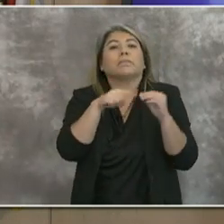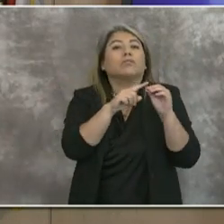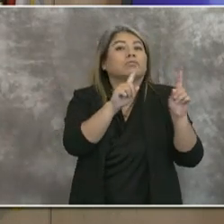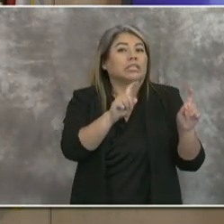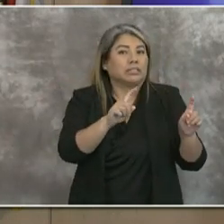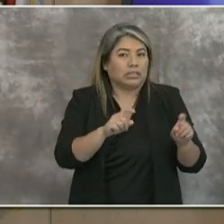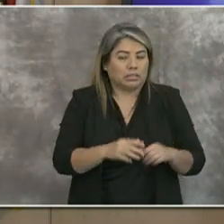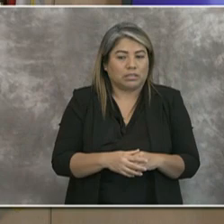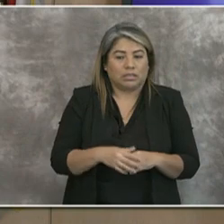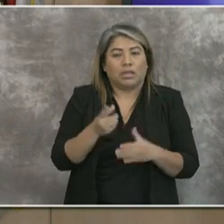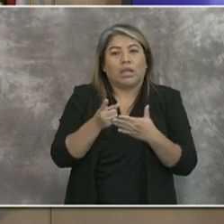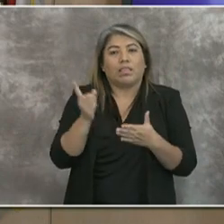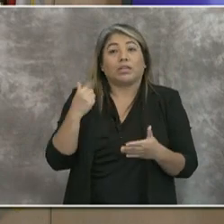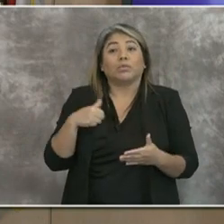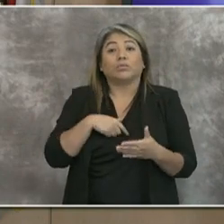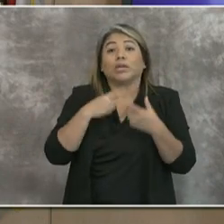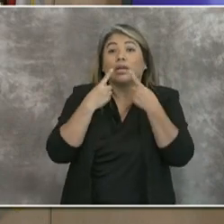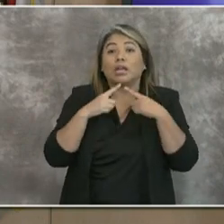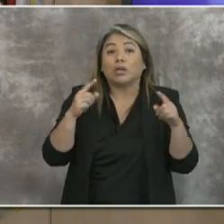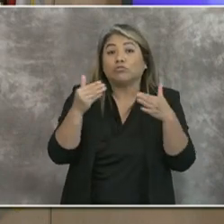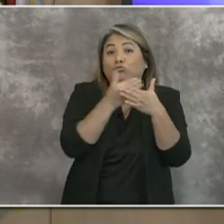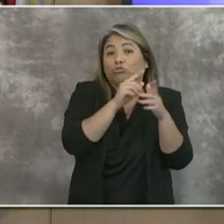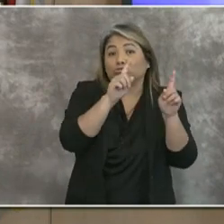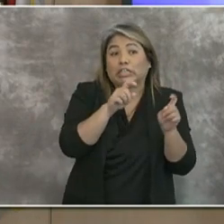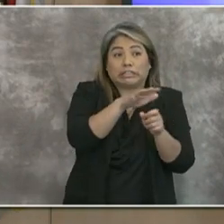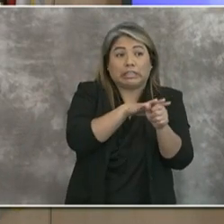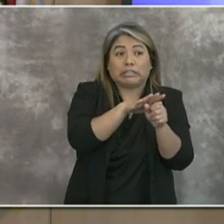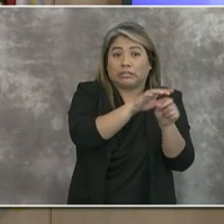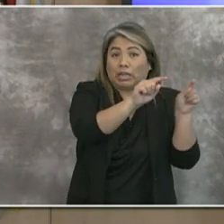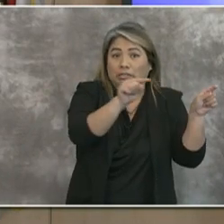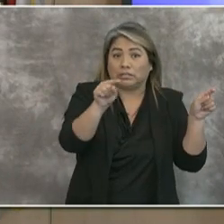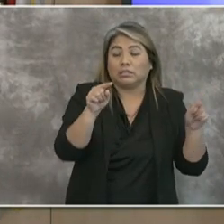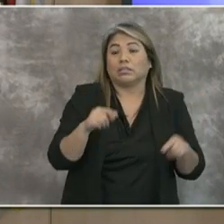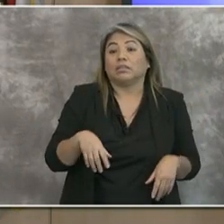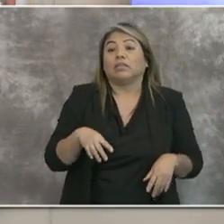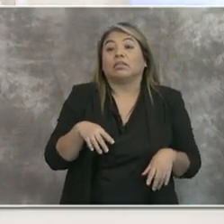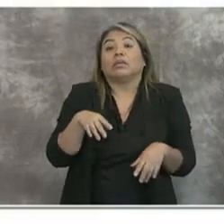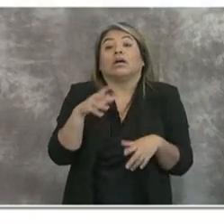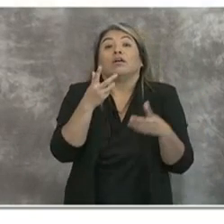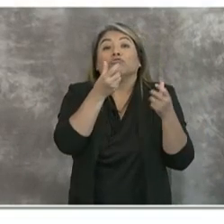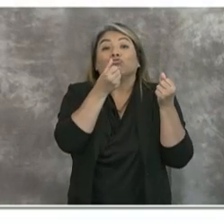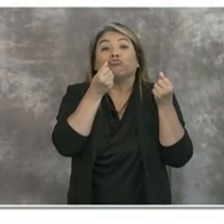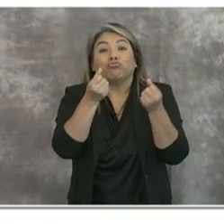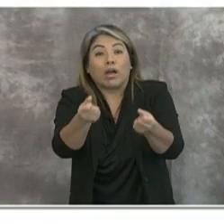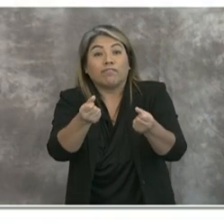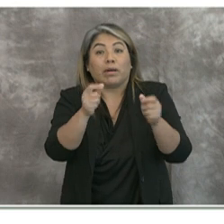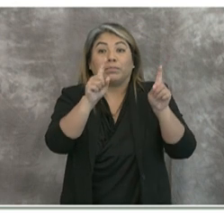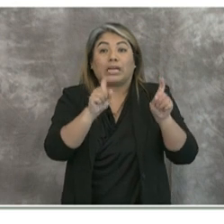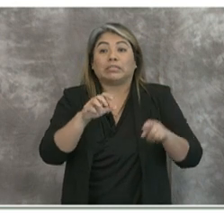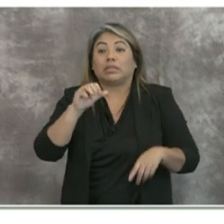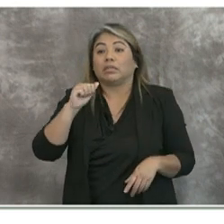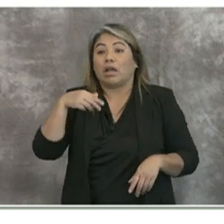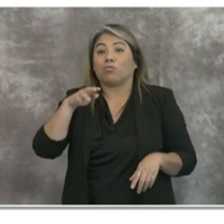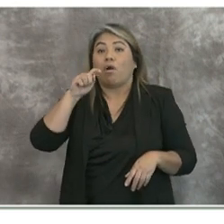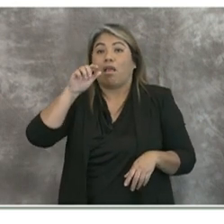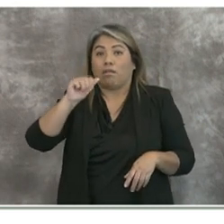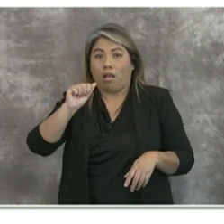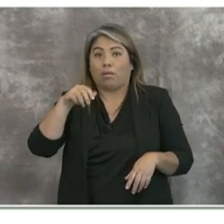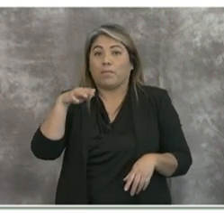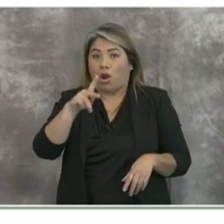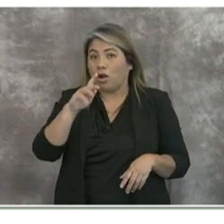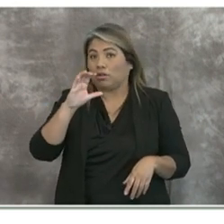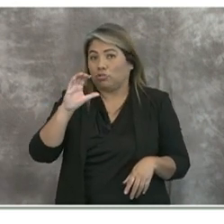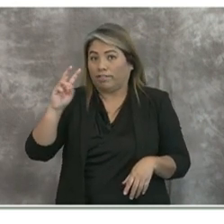testing. Last week, we announced some new testing sites. Some of them, like the drive-up testing site at the Aquatica Park in Chula